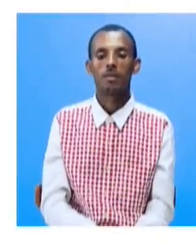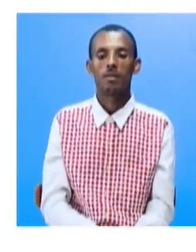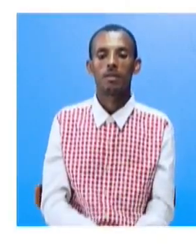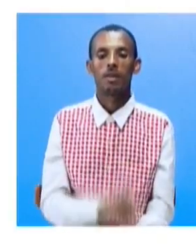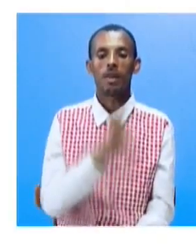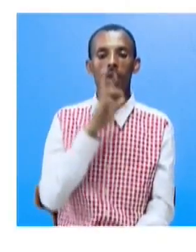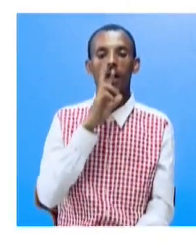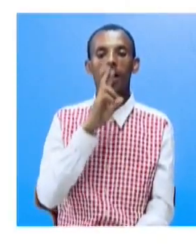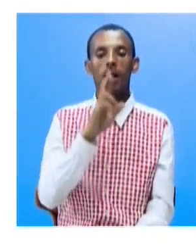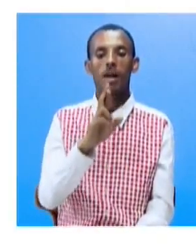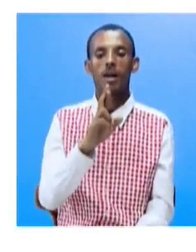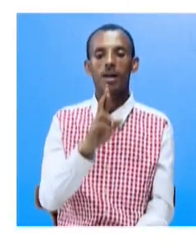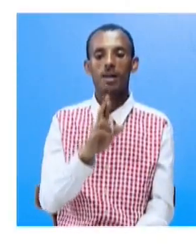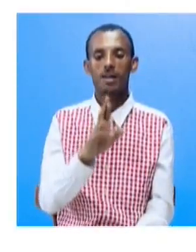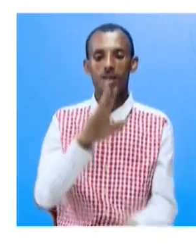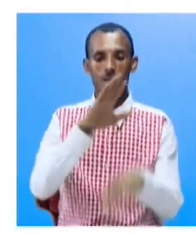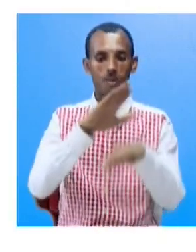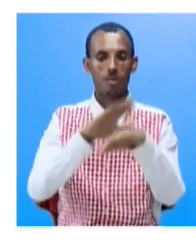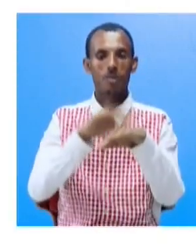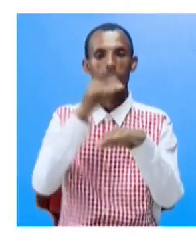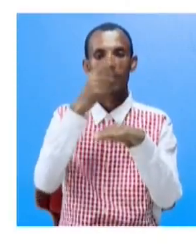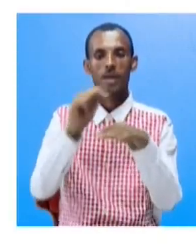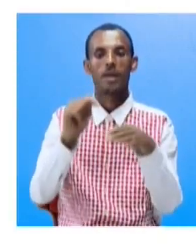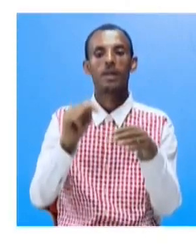are on the circle.